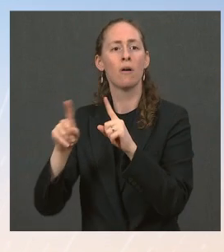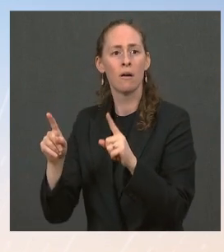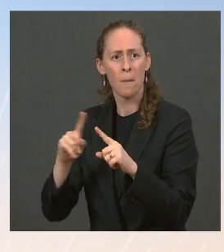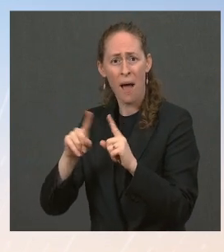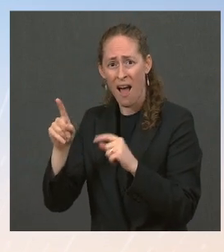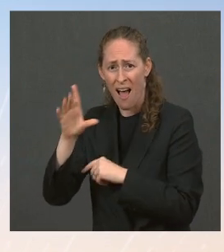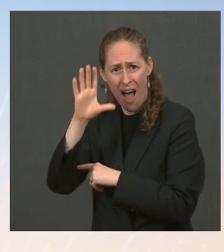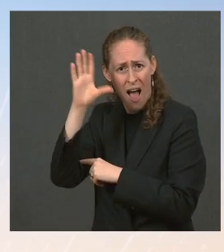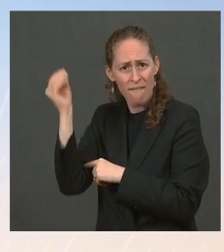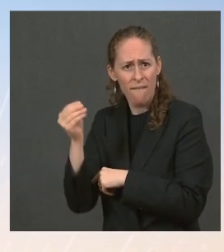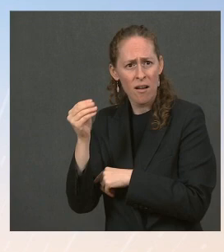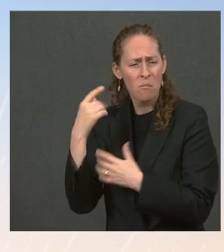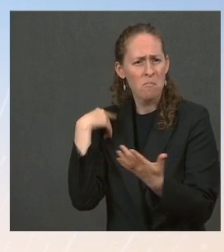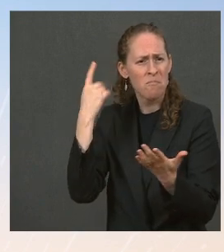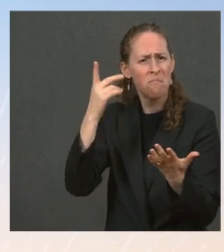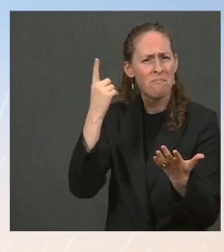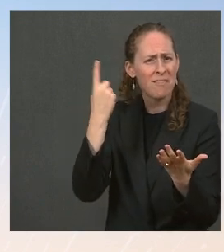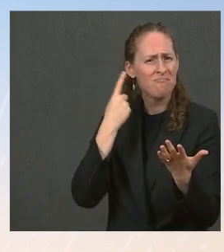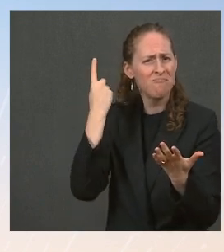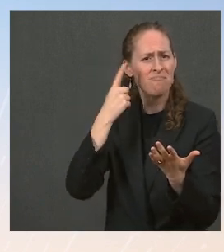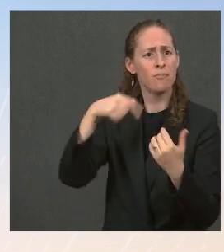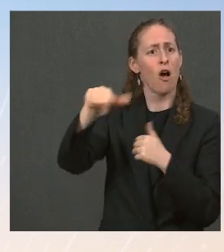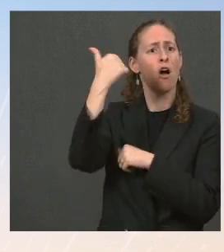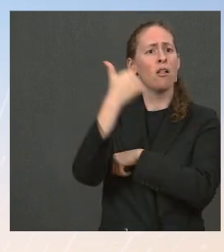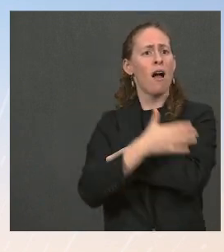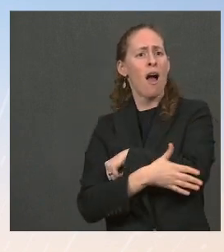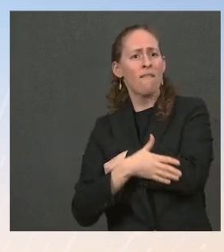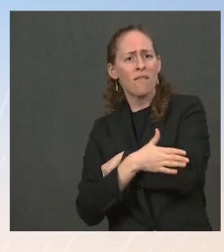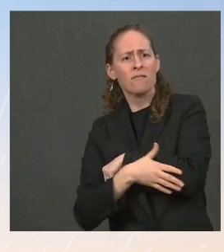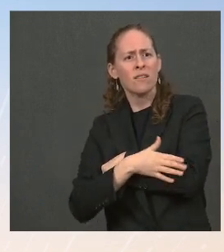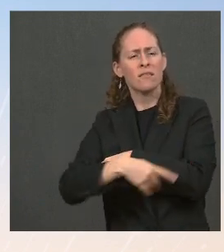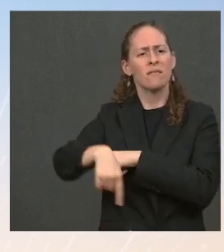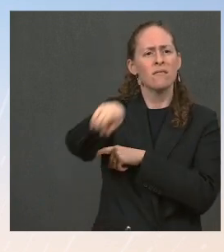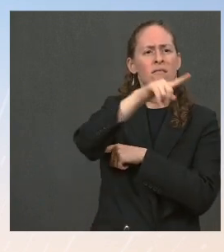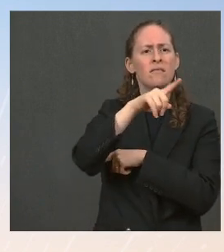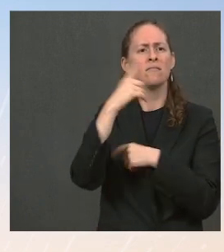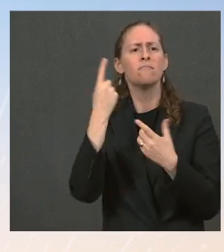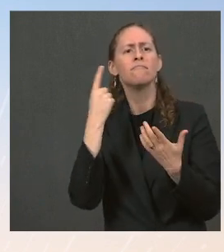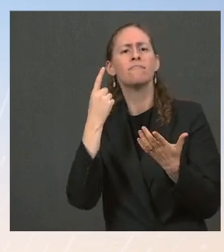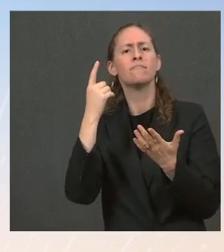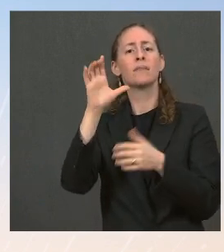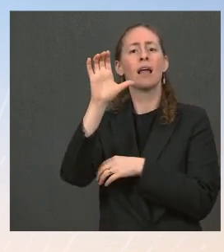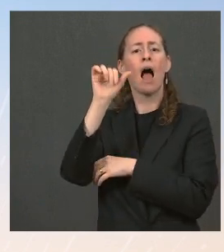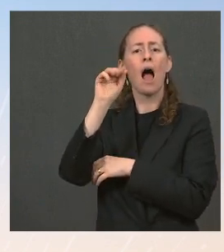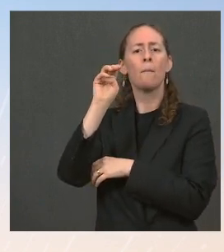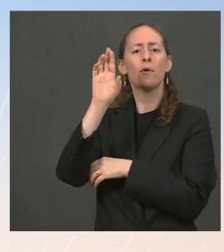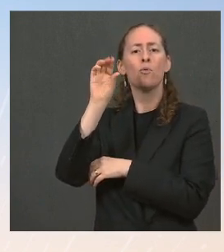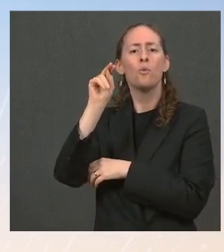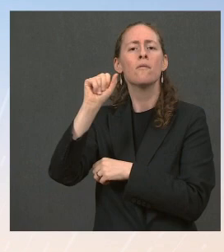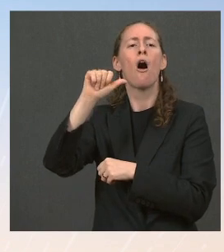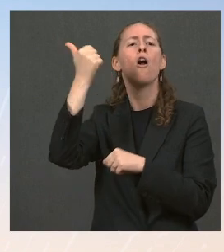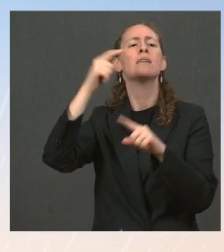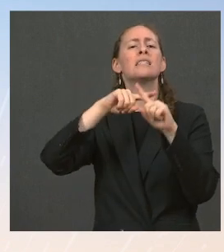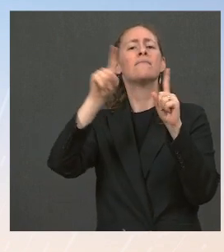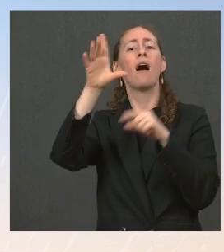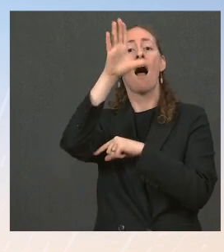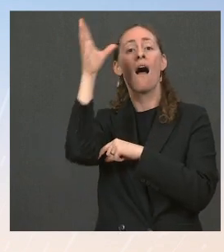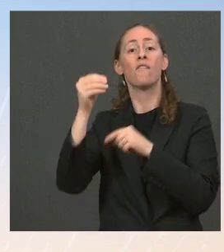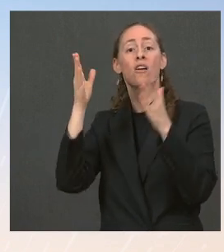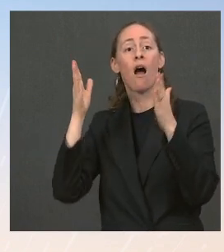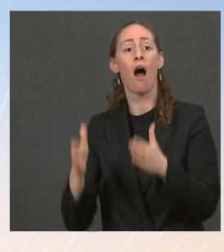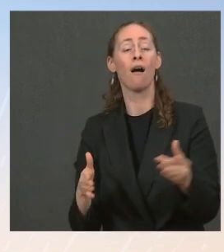said there are people from other places, but you have Africans, Cameroonians, Ugandans, and Senegalese who are coming to that border as